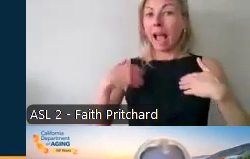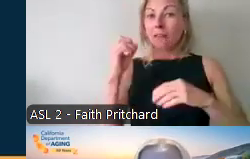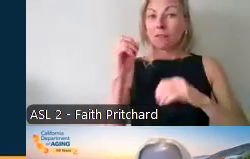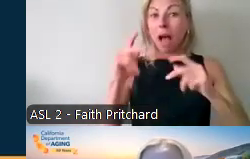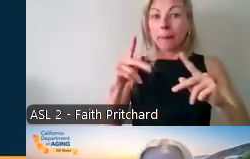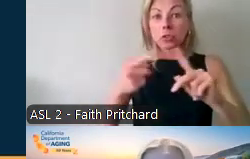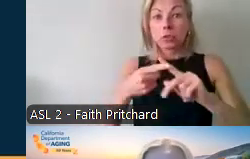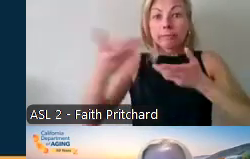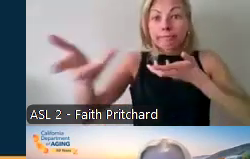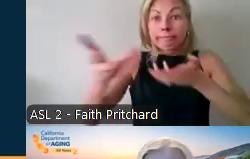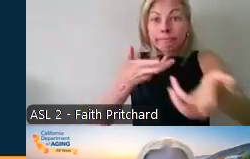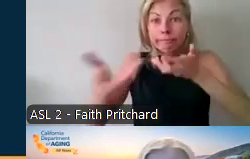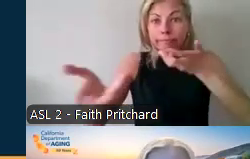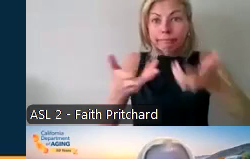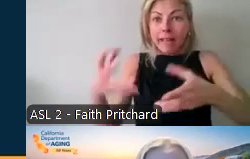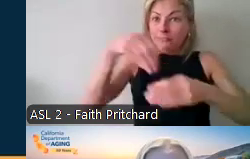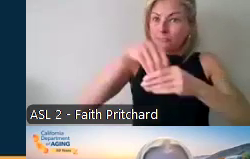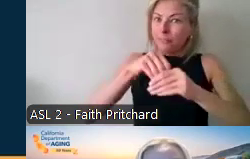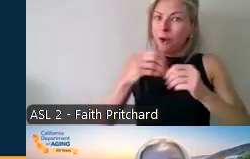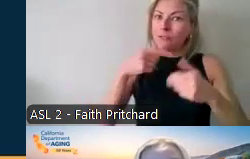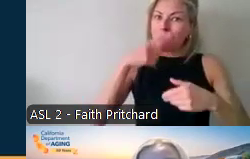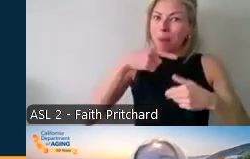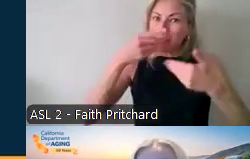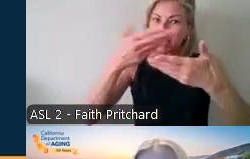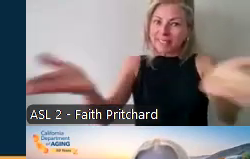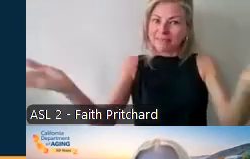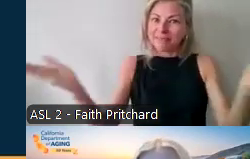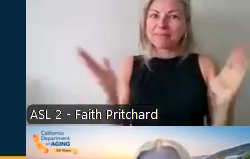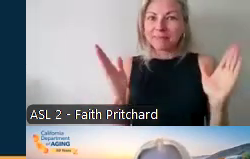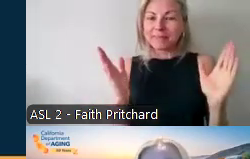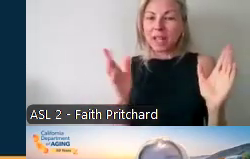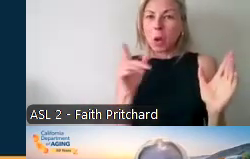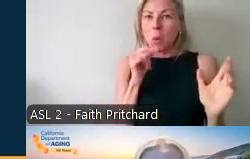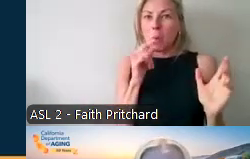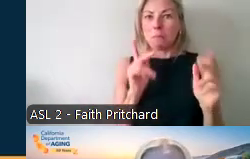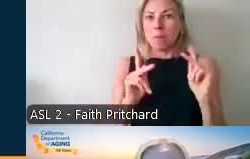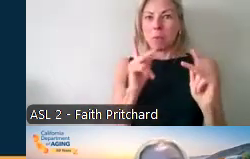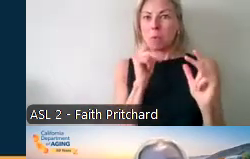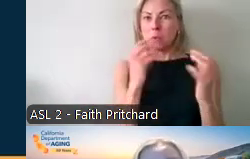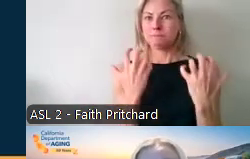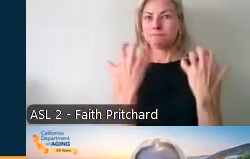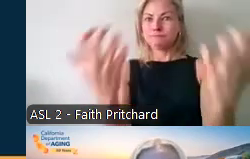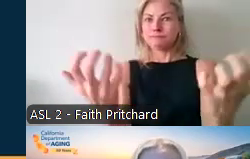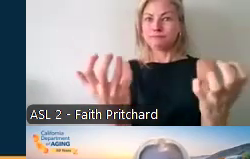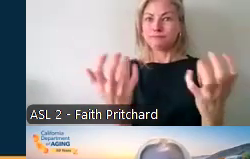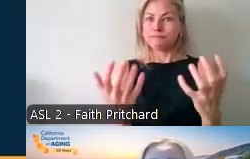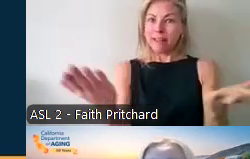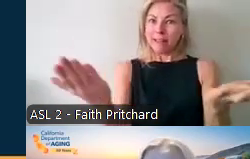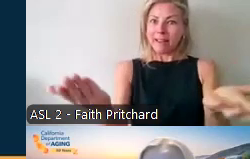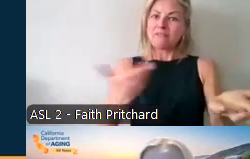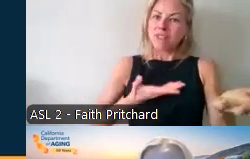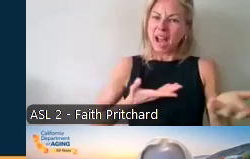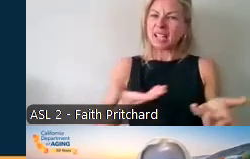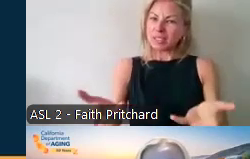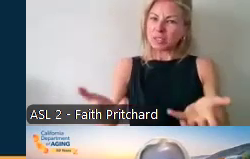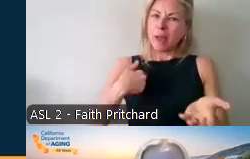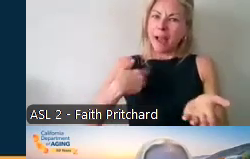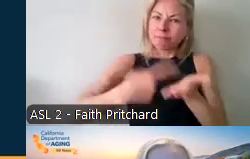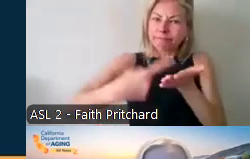engage the public, others in attendance, to be a part of the conversation as well, and talk directly to the